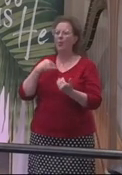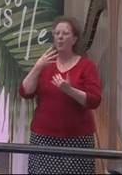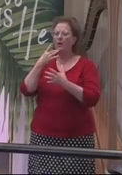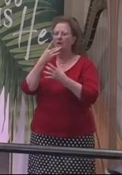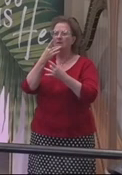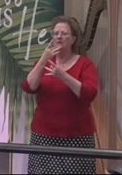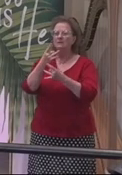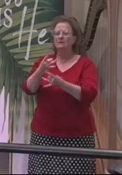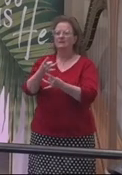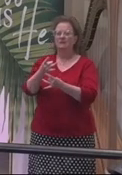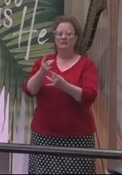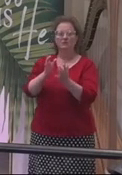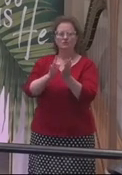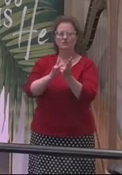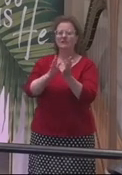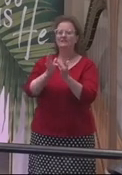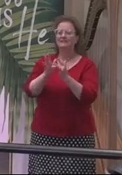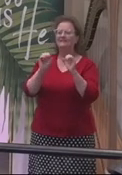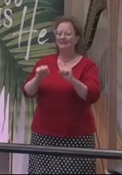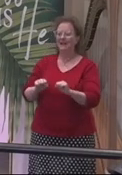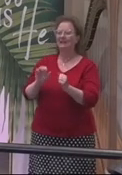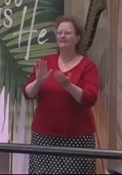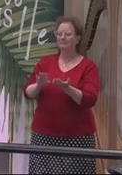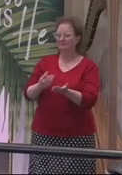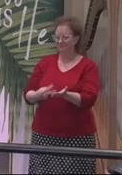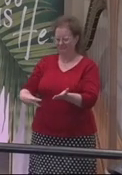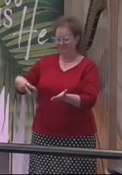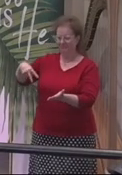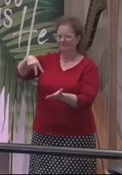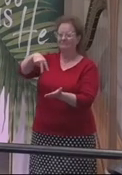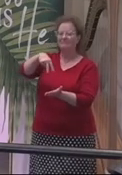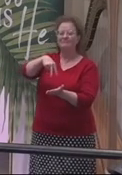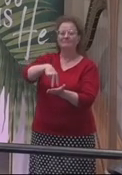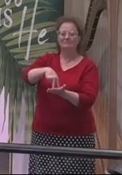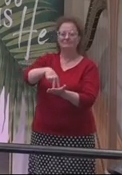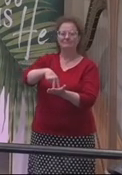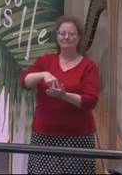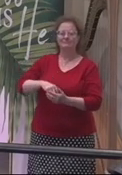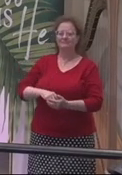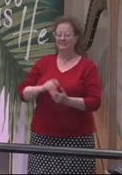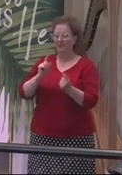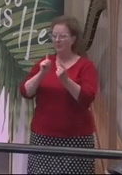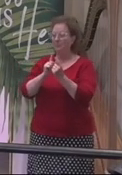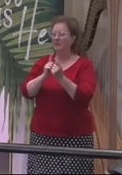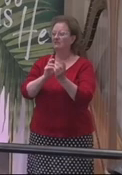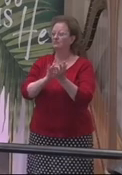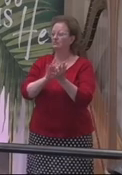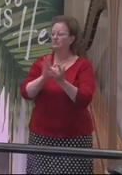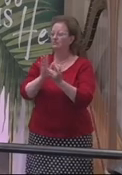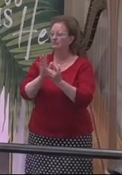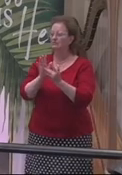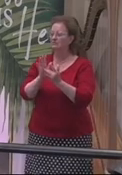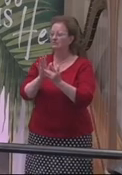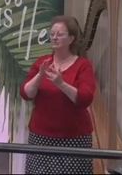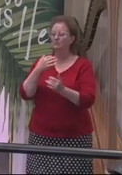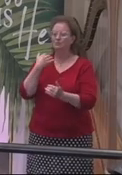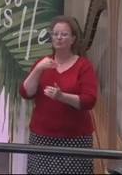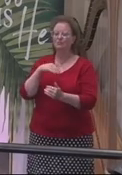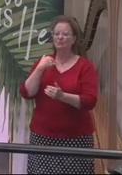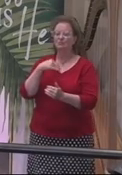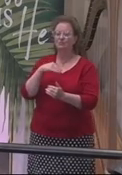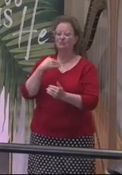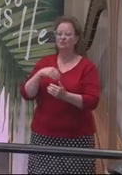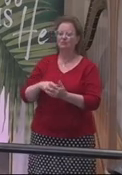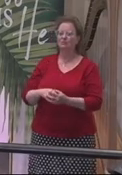can raise the dead. After meeting Jesus, they were certainly not